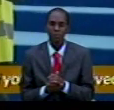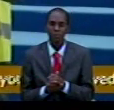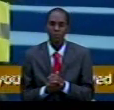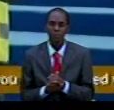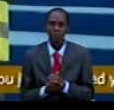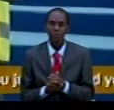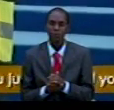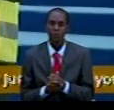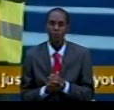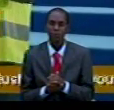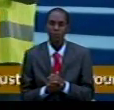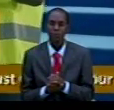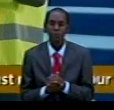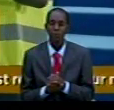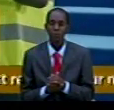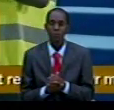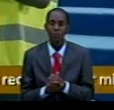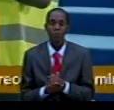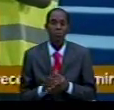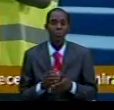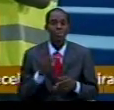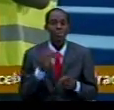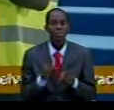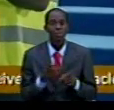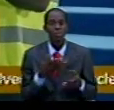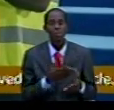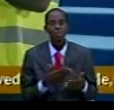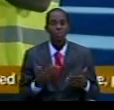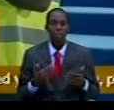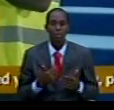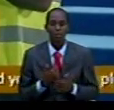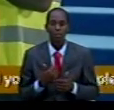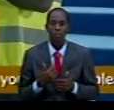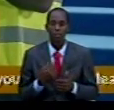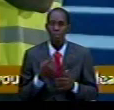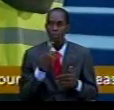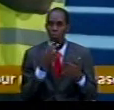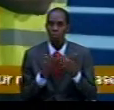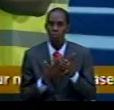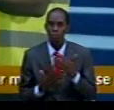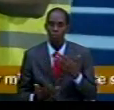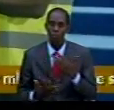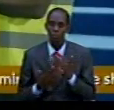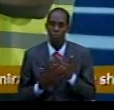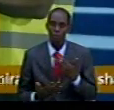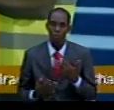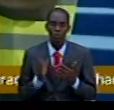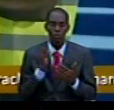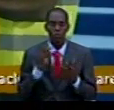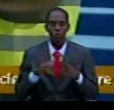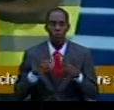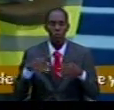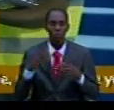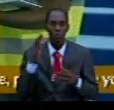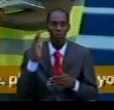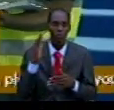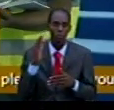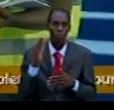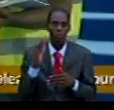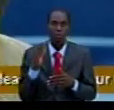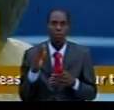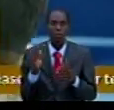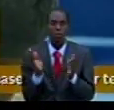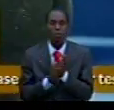Jesutofumi. She's been having uterine bleeding. She wants to testify to what God has done. Praise